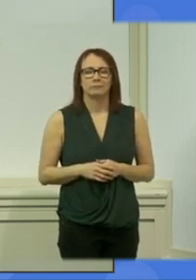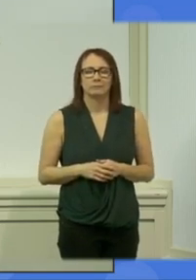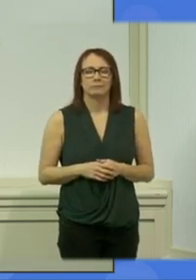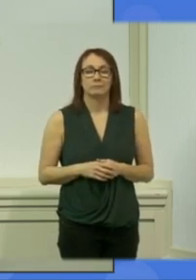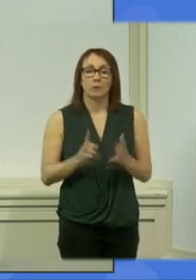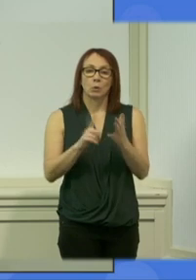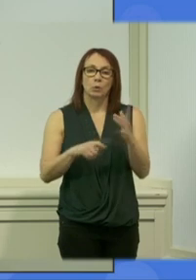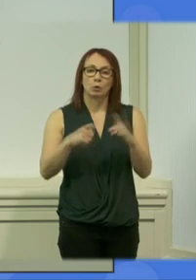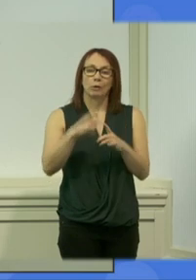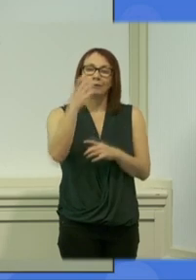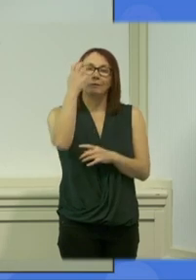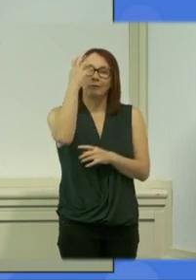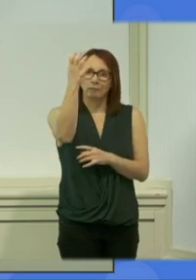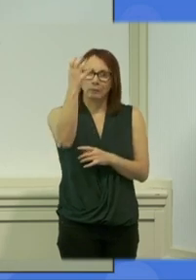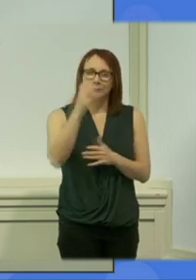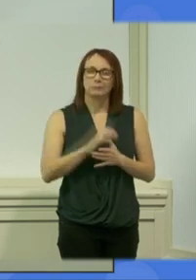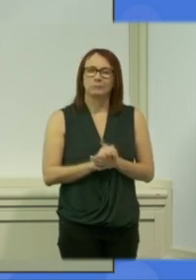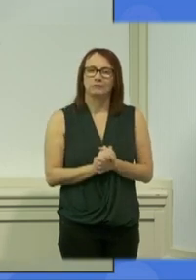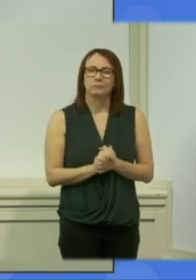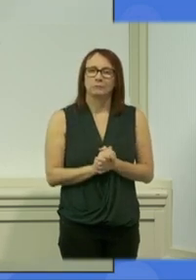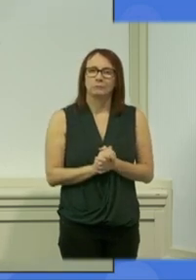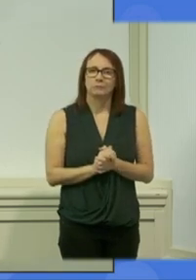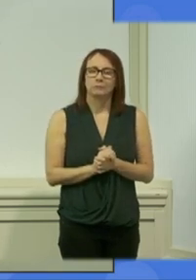what the UK government